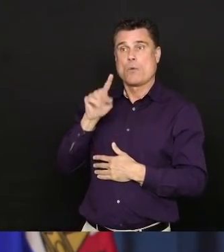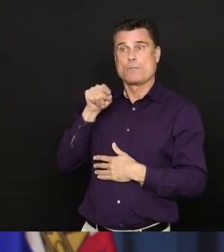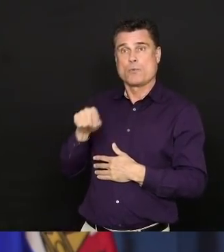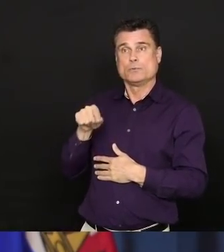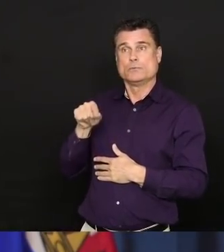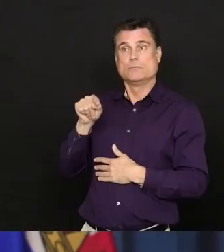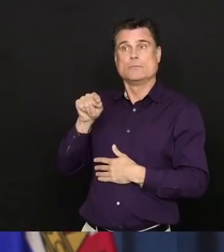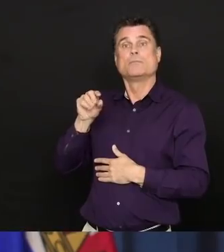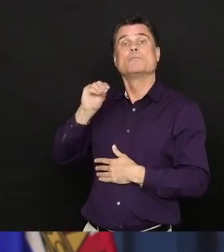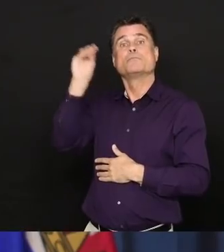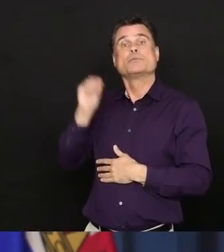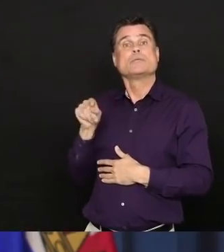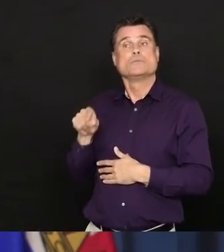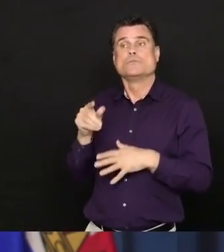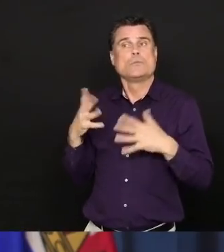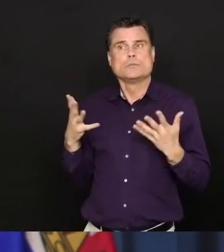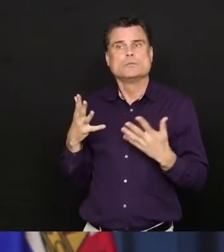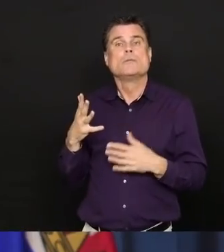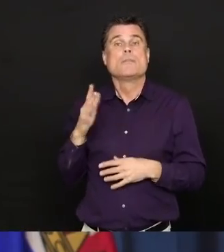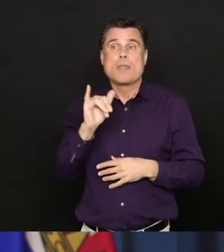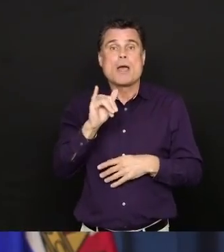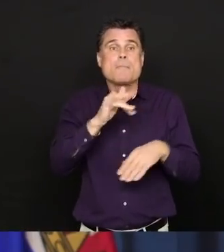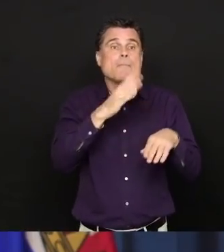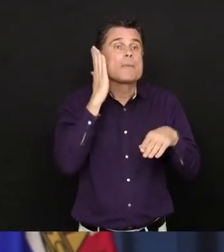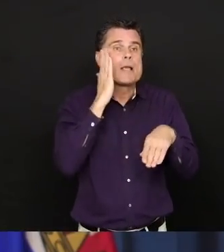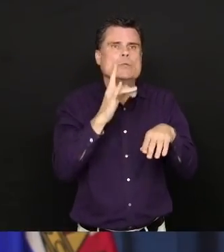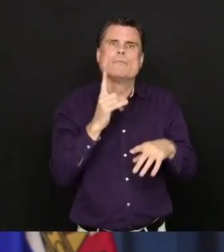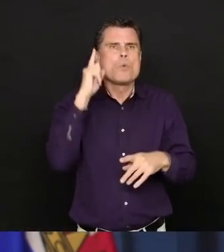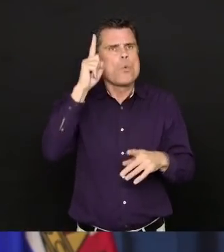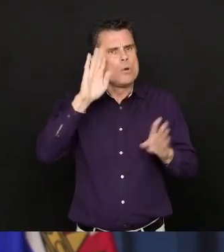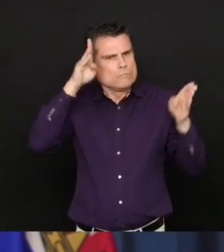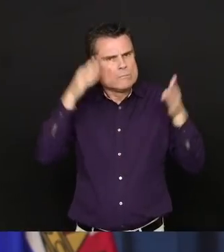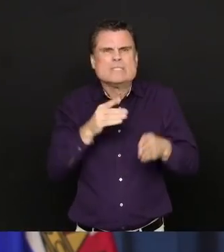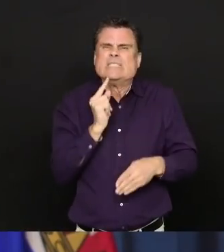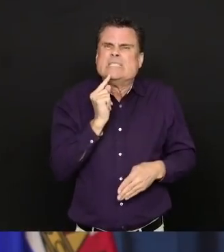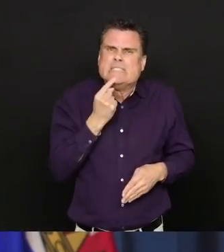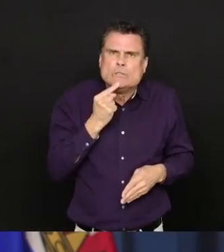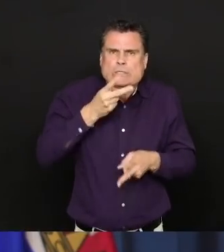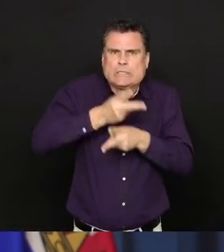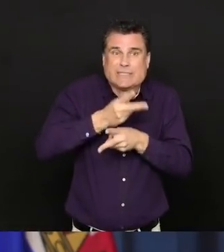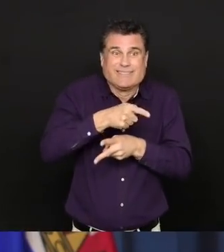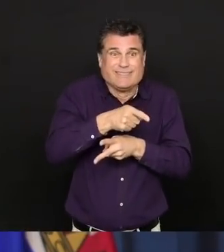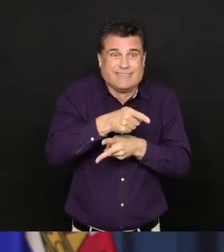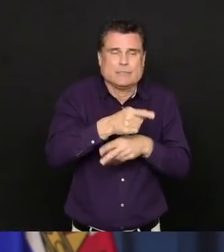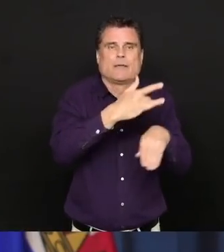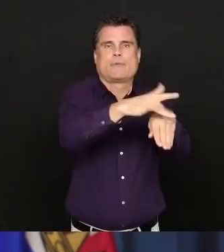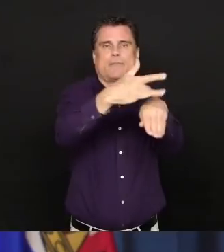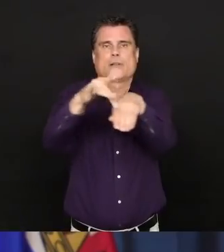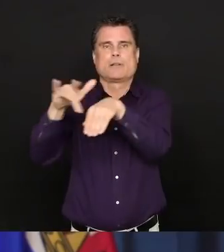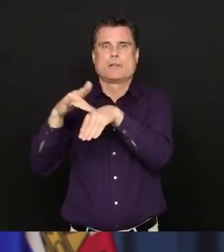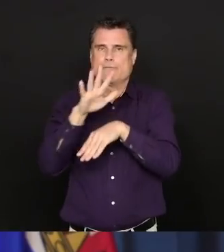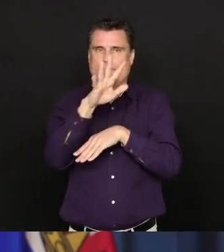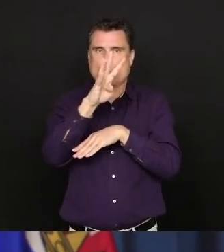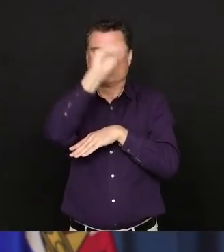made to move people from hospital and to cancel elective surgeries, and I'll be speaking about that a little more in a